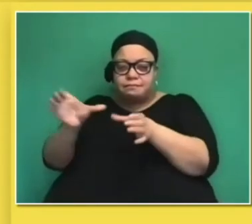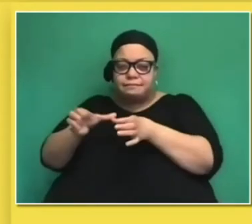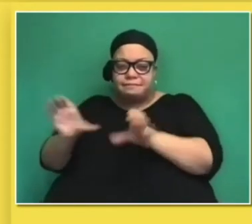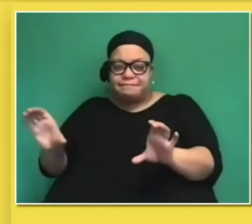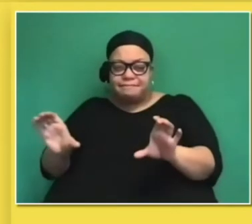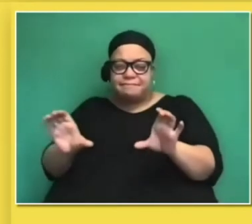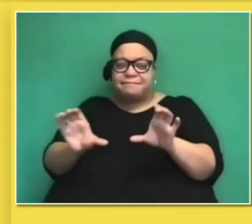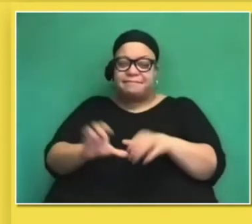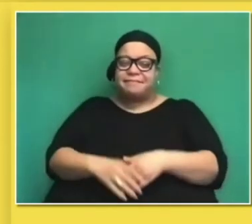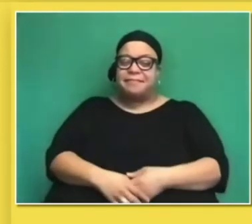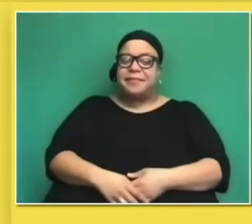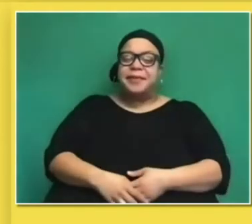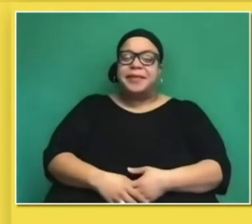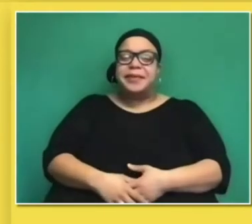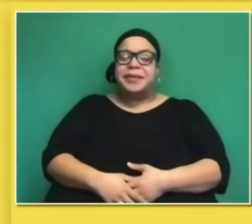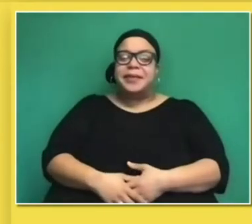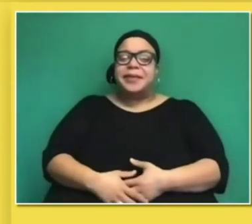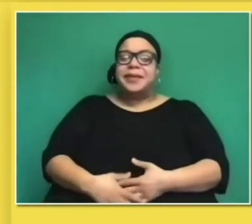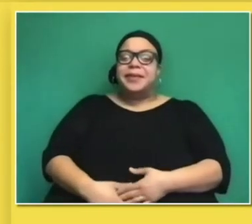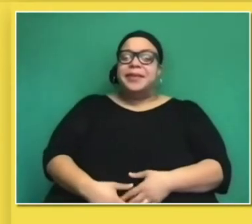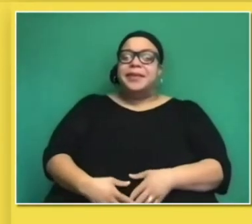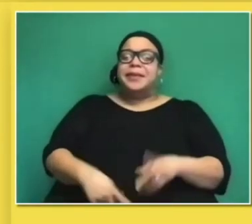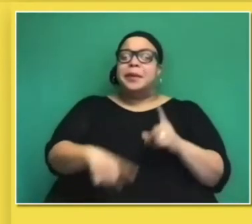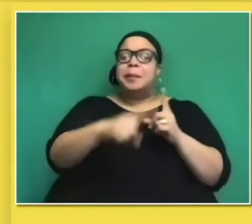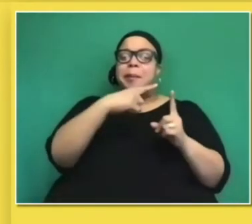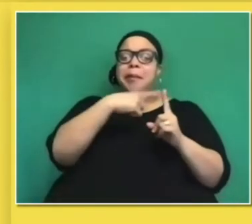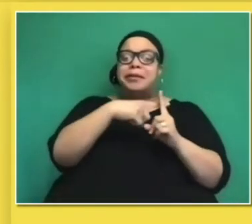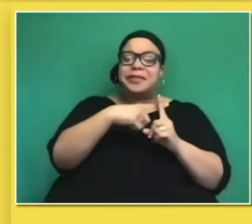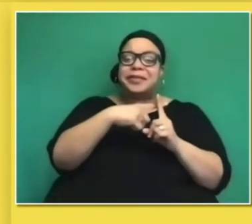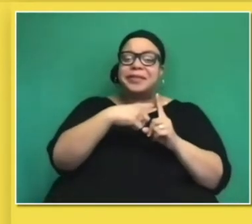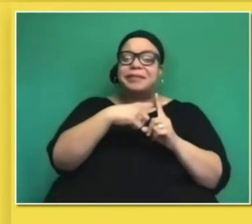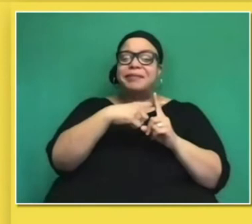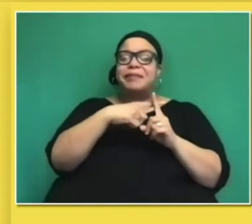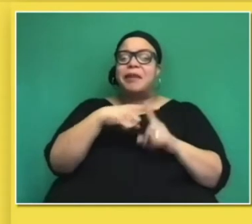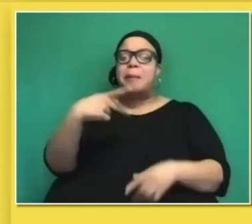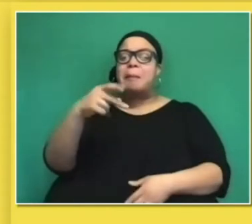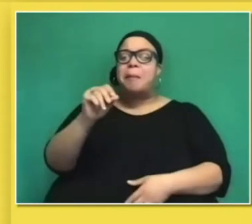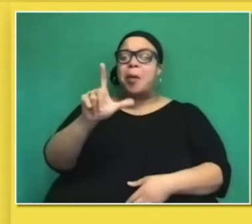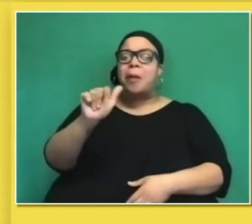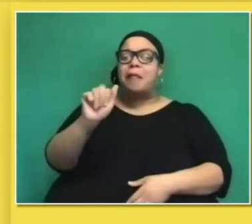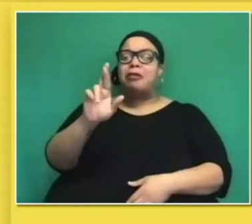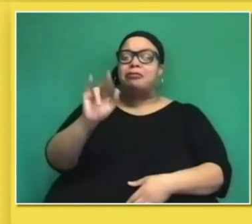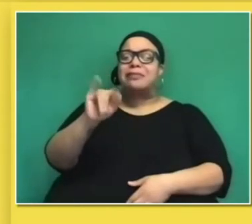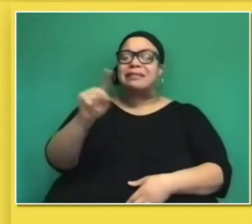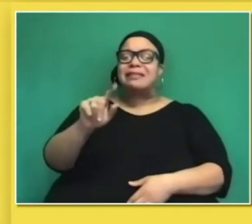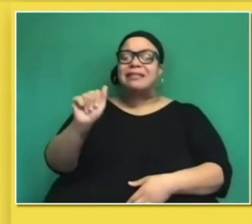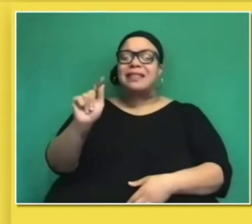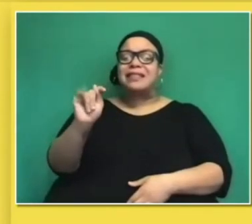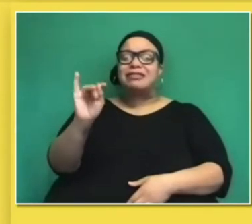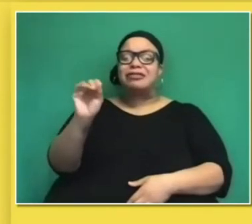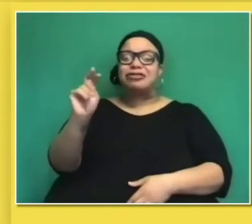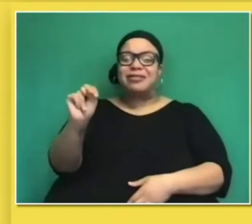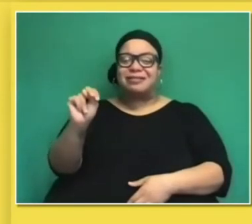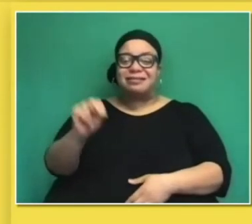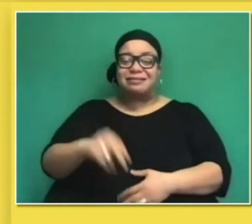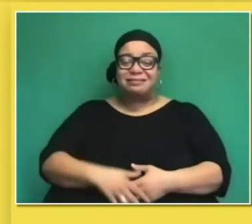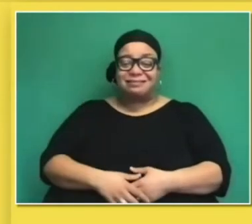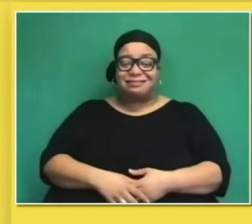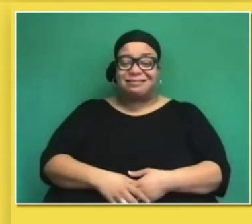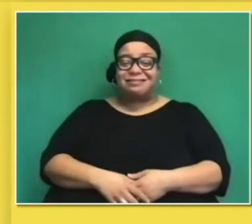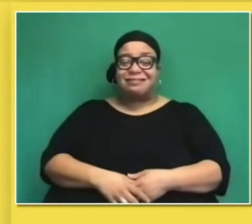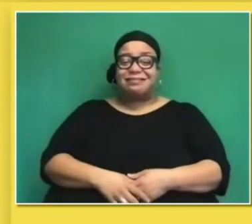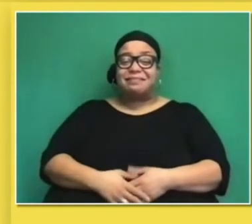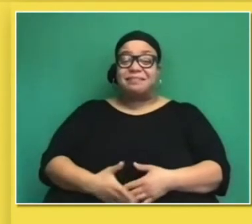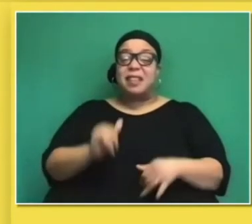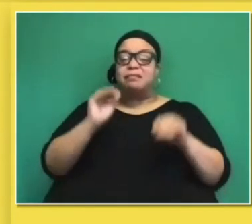in so-called battleground states, to deliberately split the country for political gain, especially